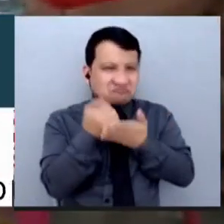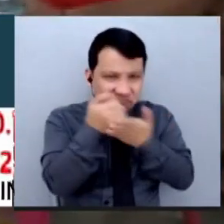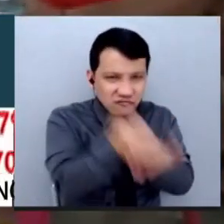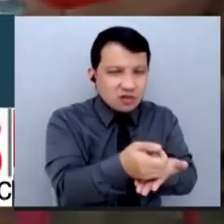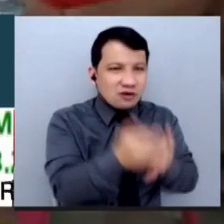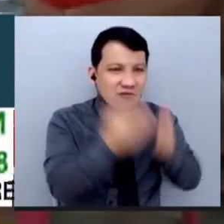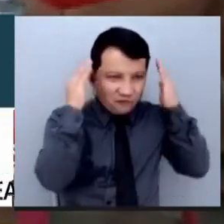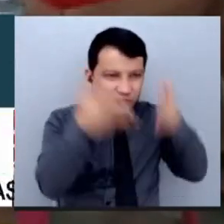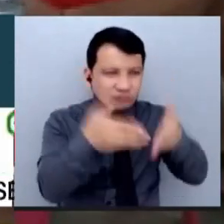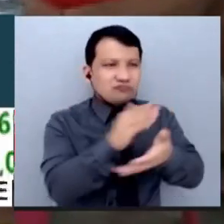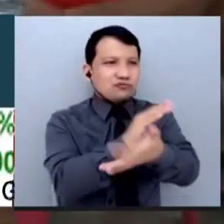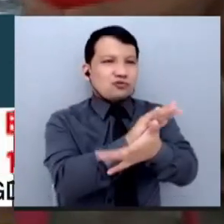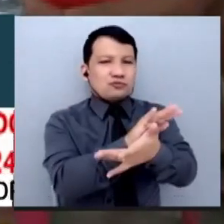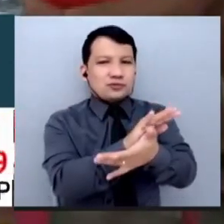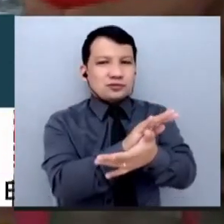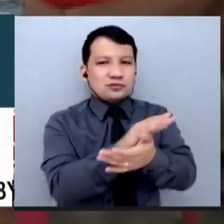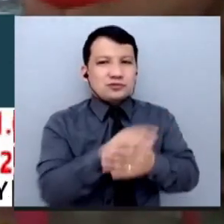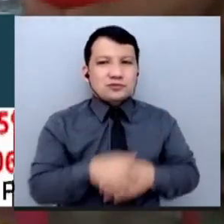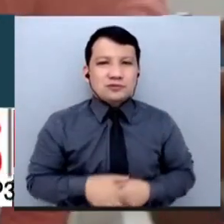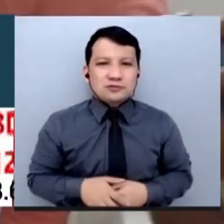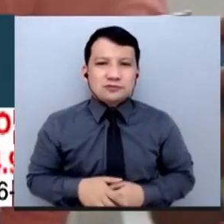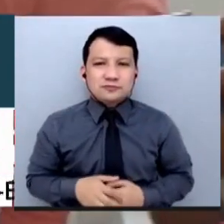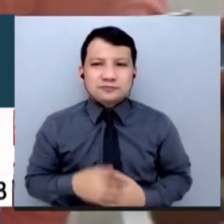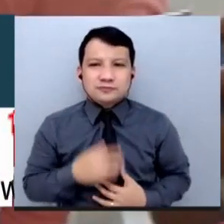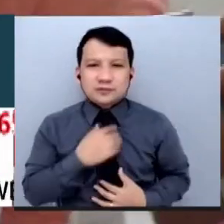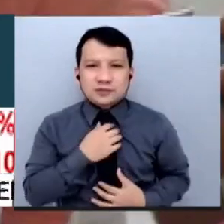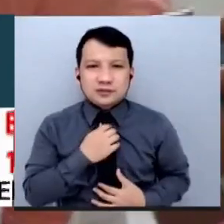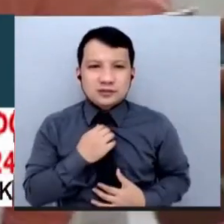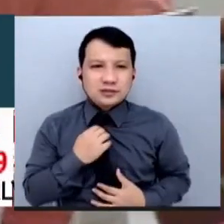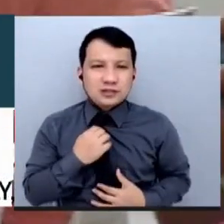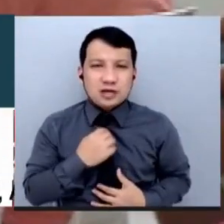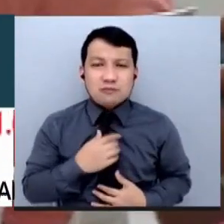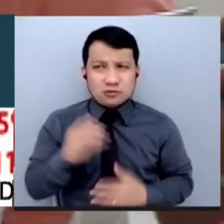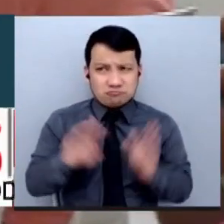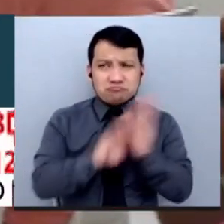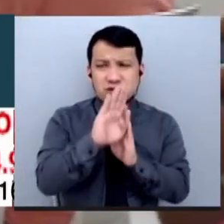COVID. Alam mo, Mayor, yung budget COVID na yan.